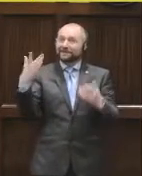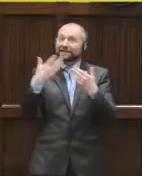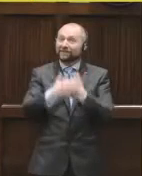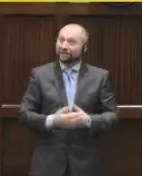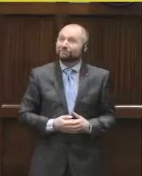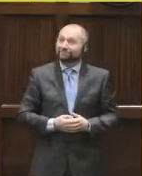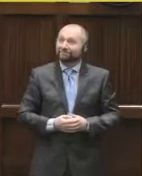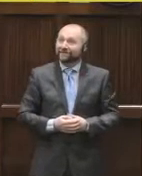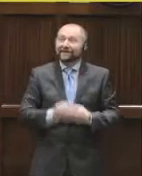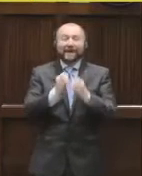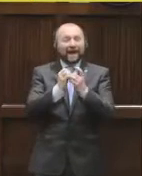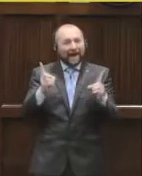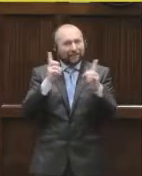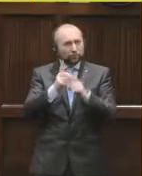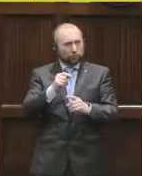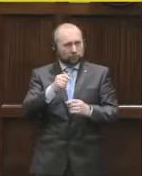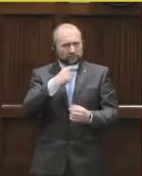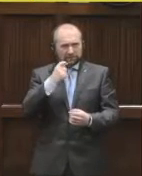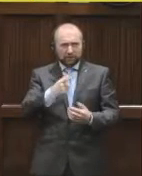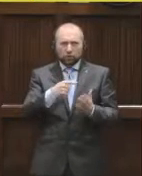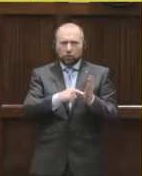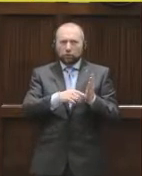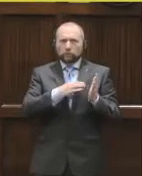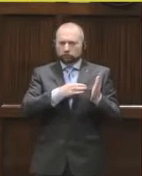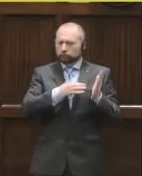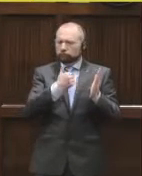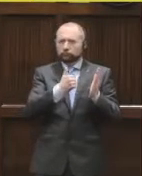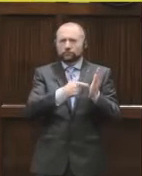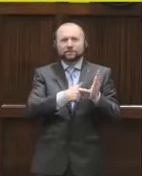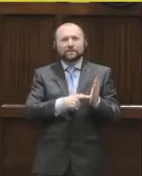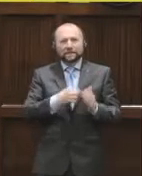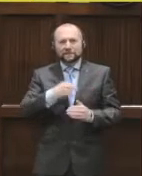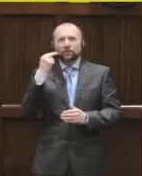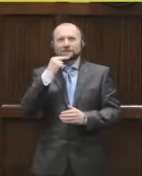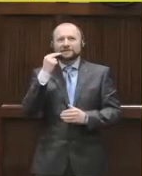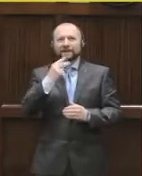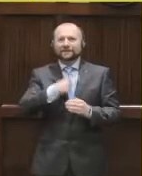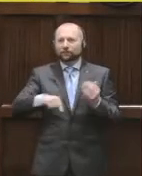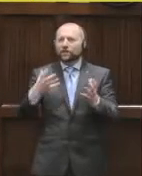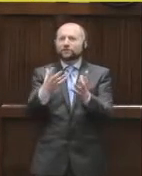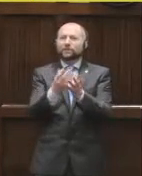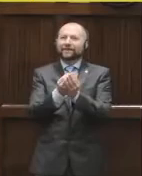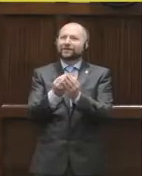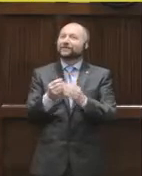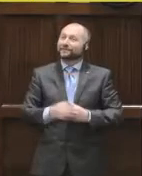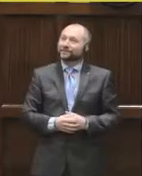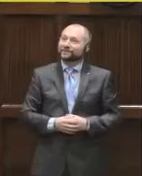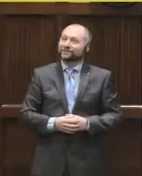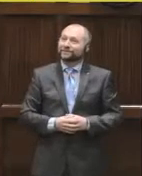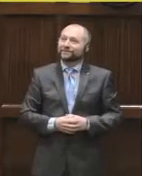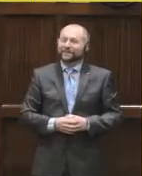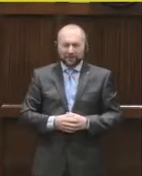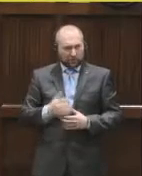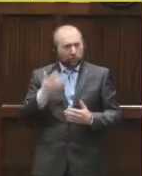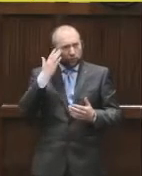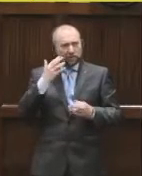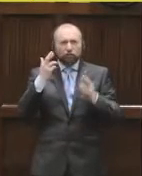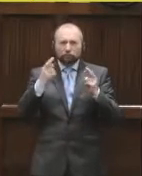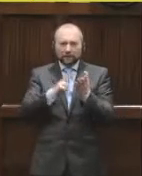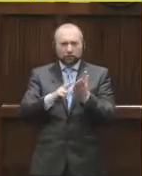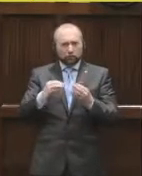has spoken highly of it, so it's nice to be in unison in one issue. And the right to use one's own language obviously